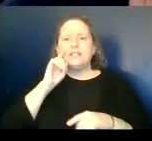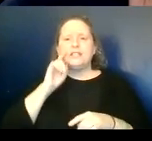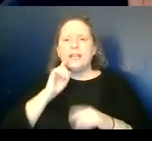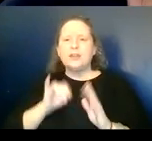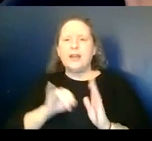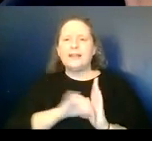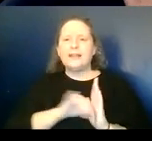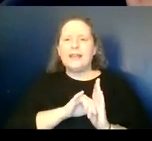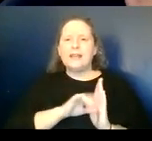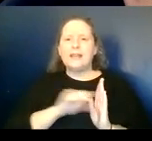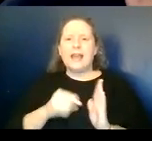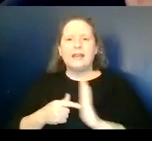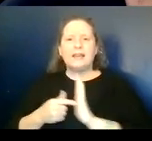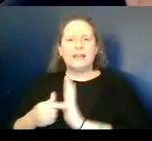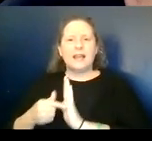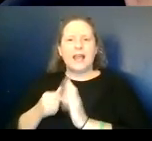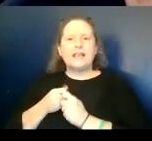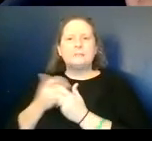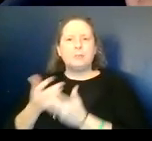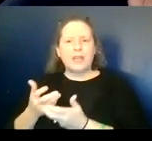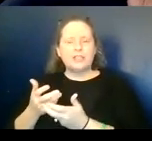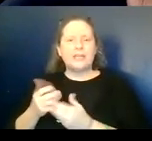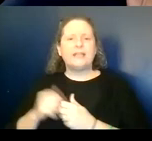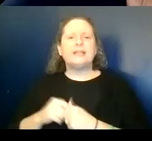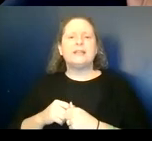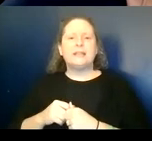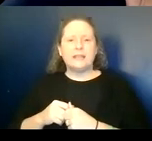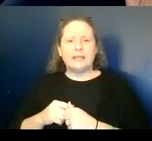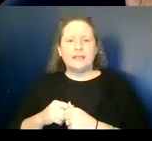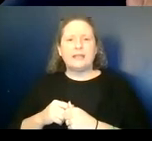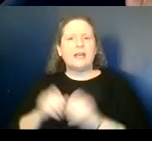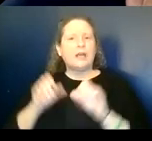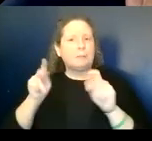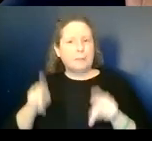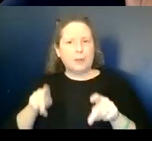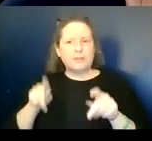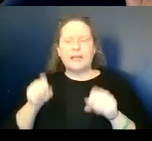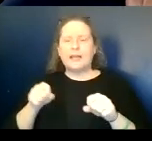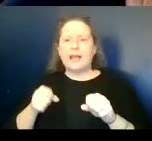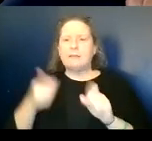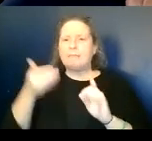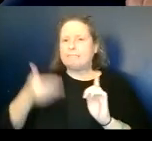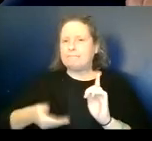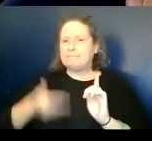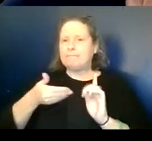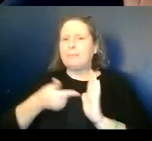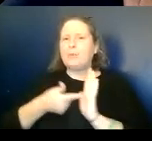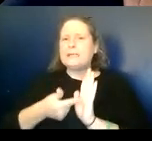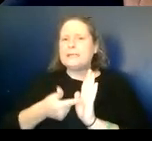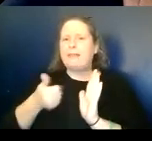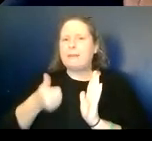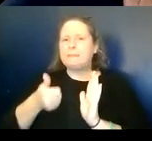vast, and a person could present themselves however they want. Or some people could